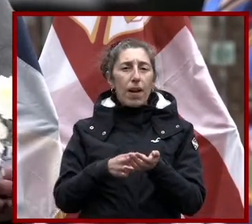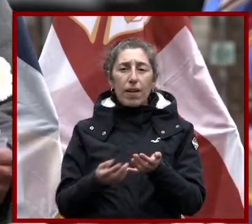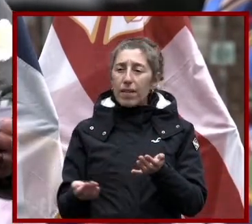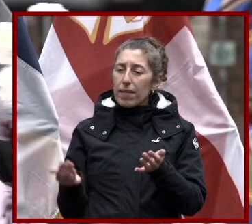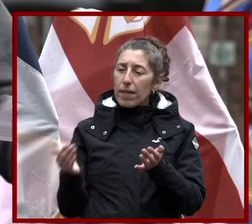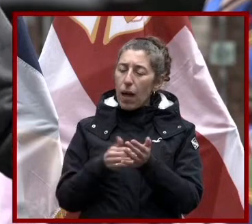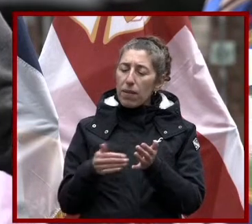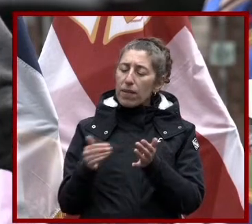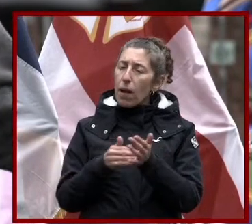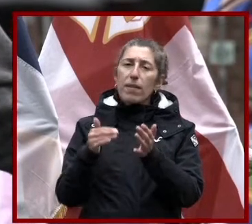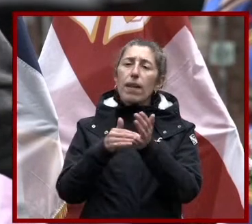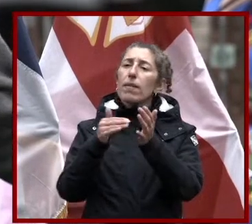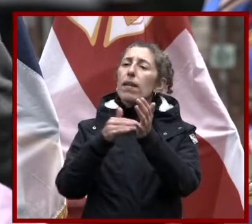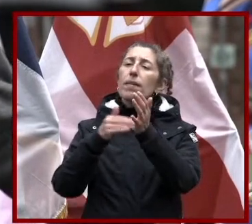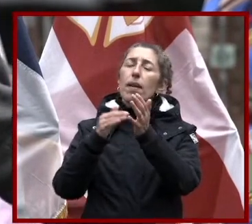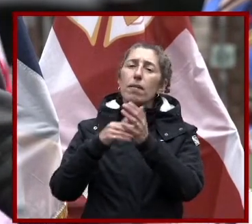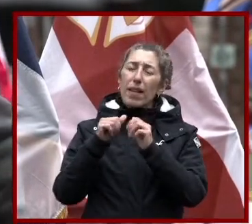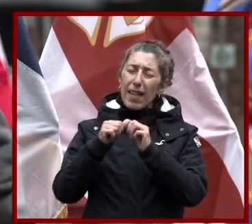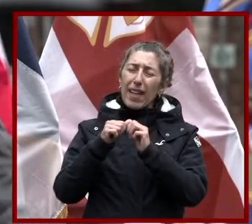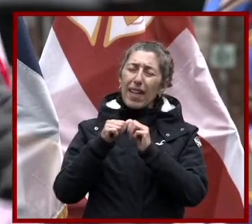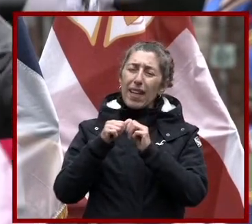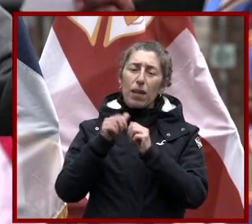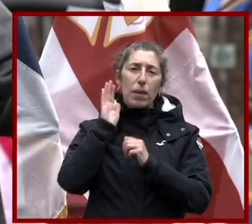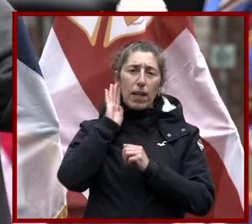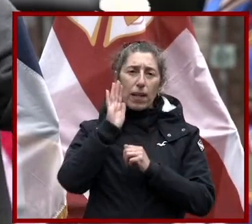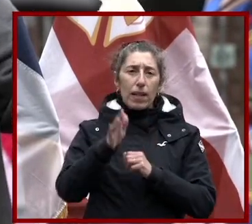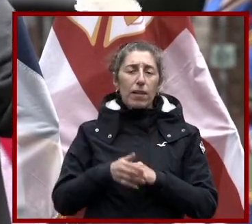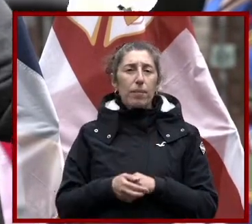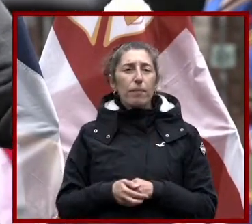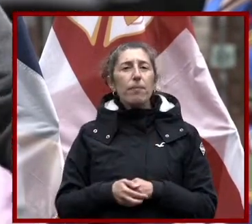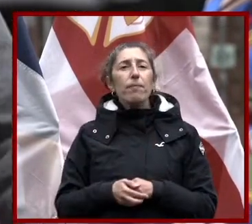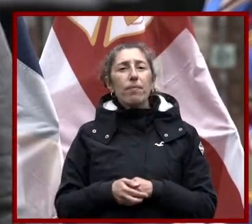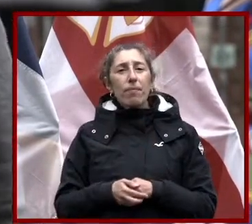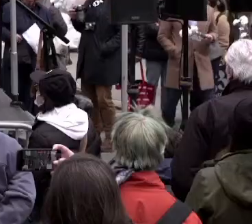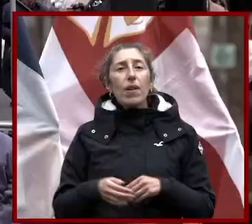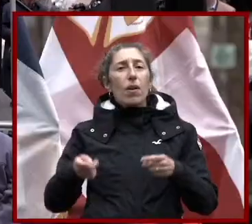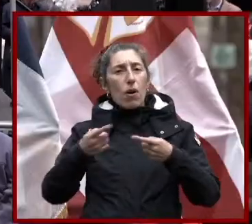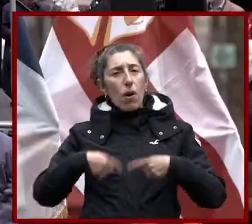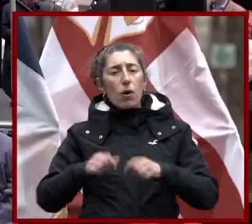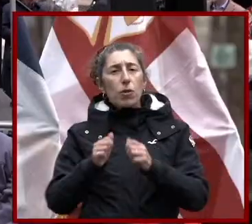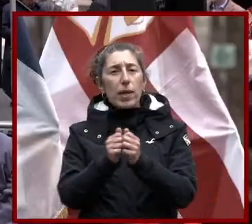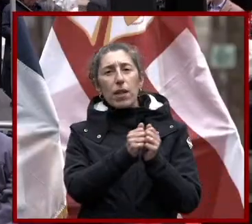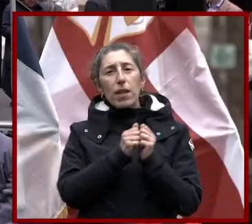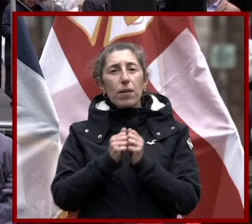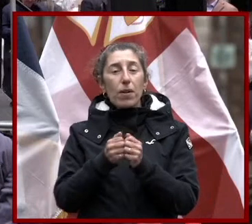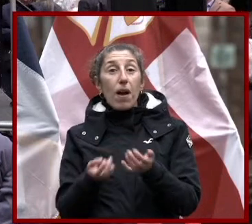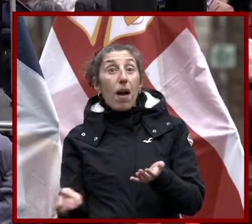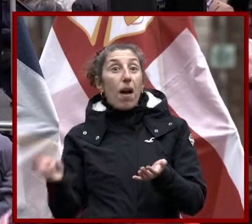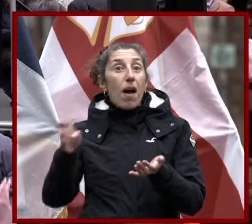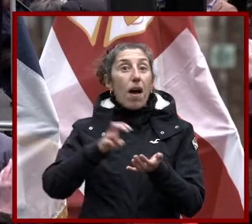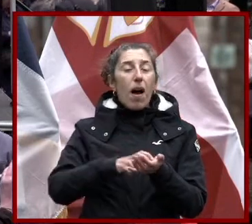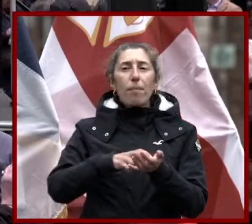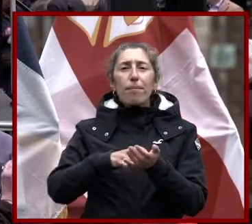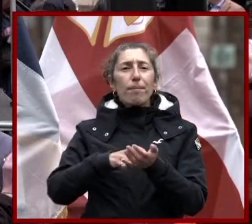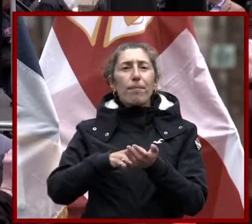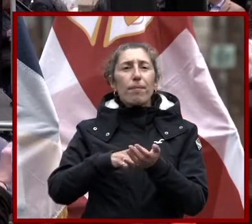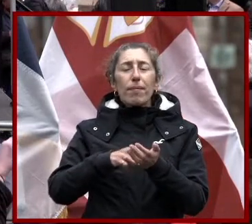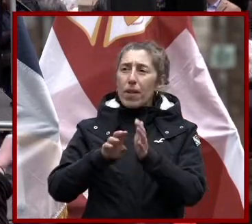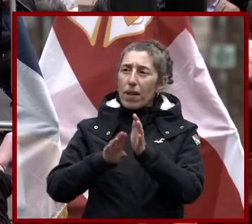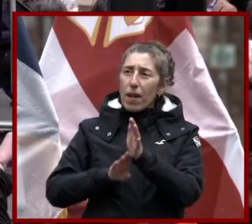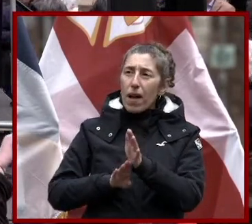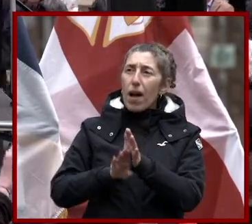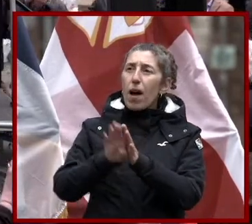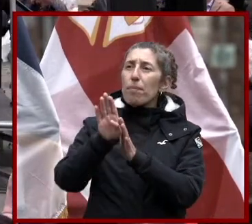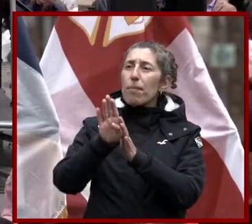1,000,000 times again. And we'll rise up, we'll rise like the wave.